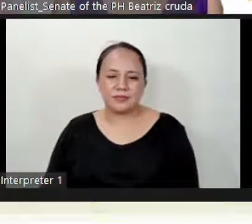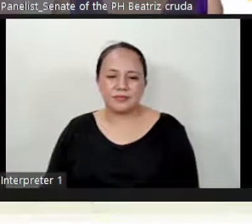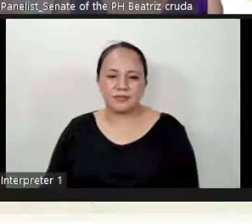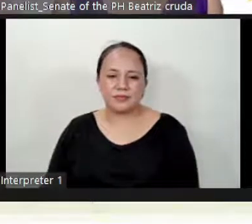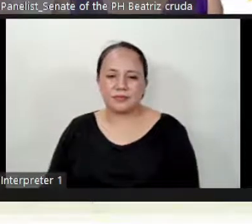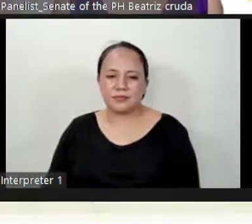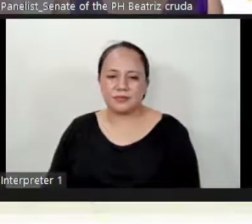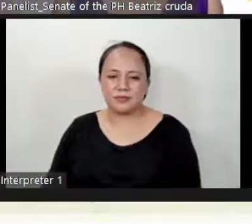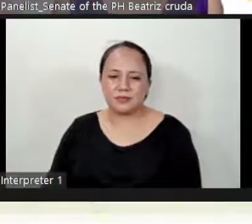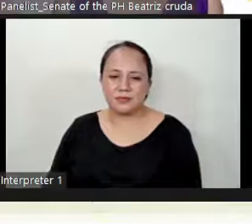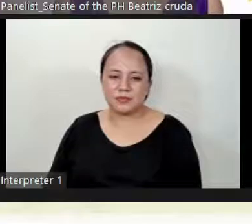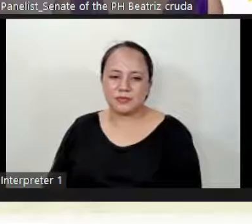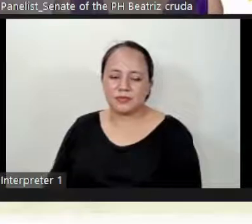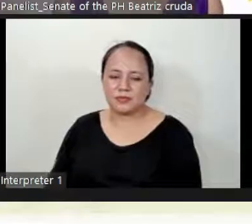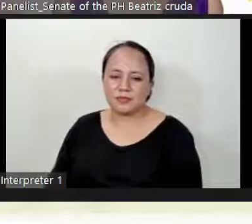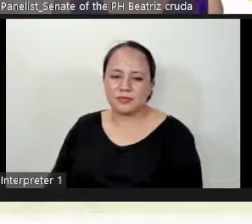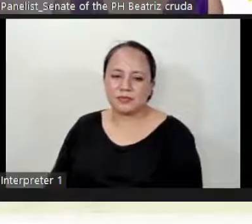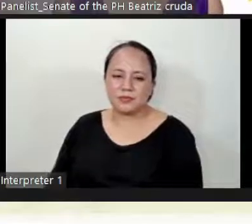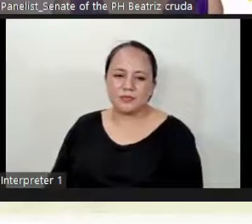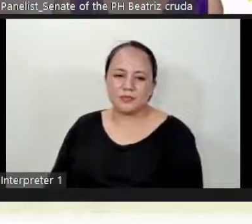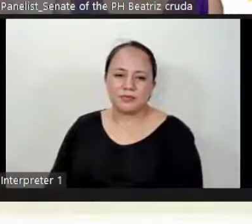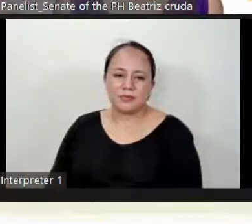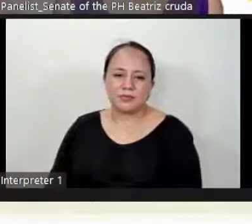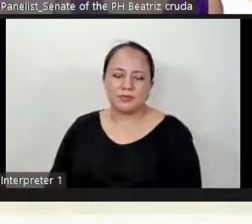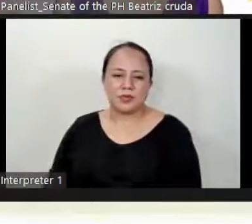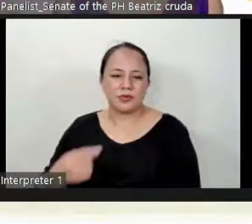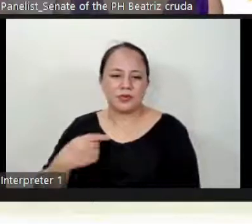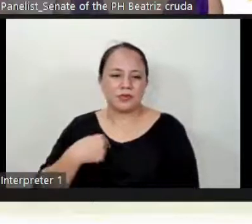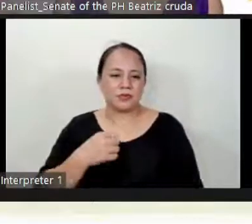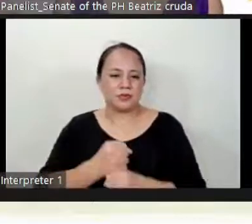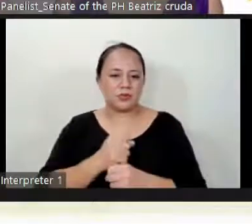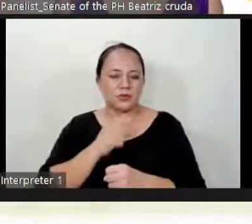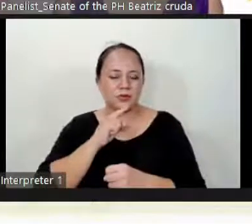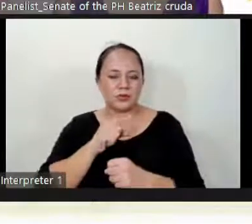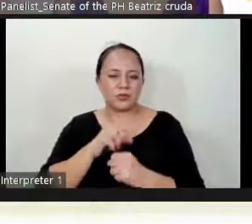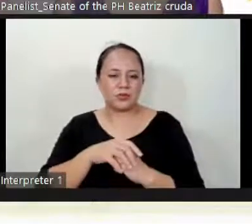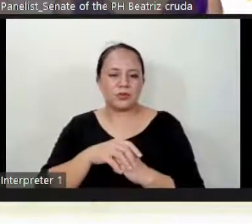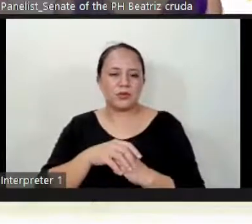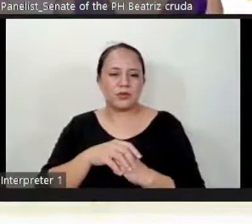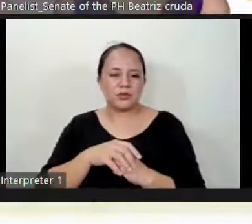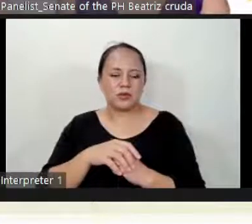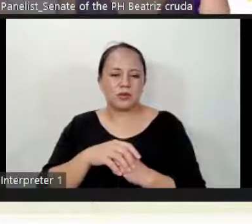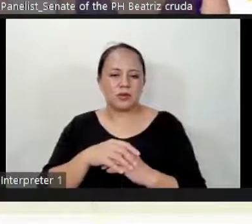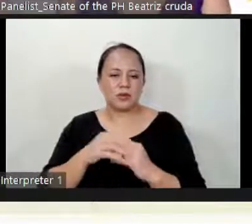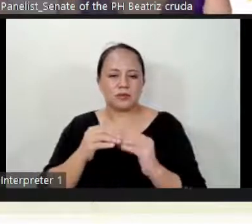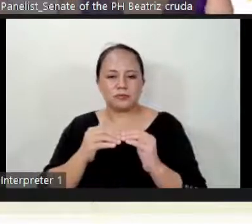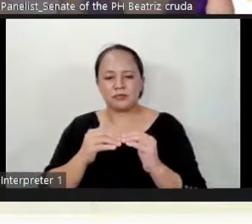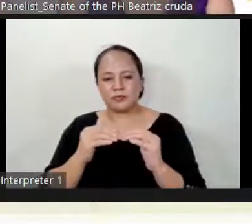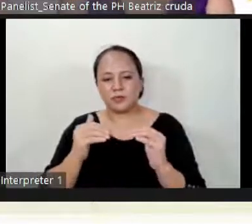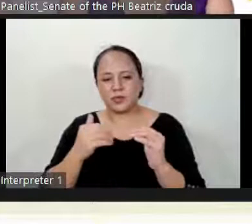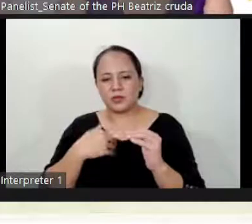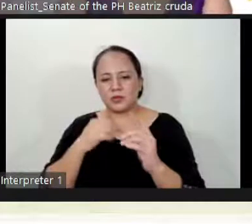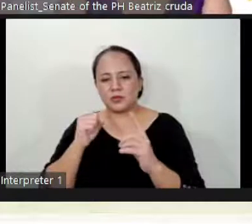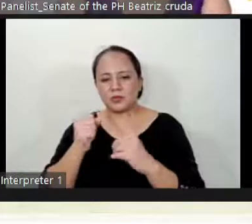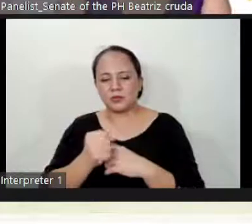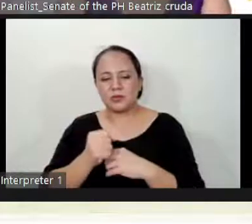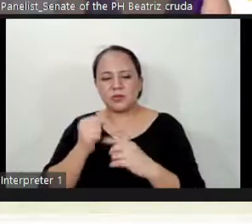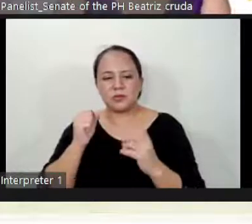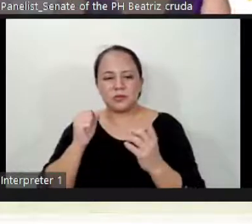medical assistance, no, for them to ensure that it will not progress or conditions shall